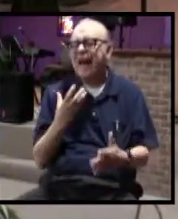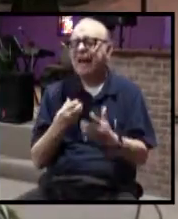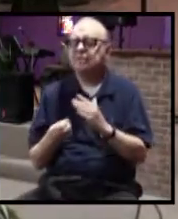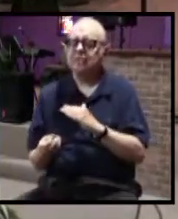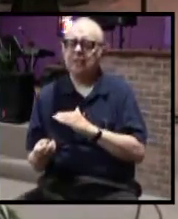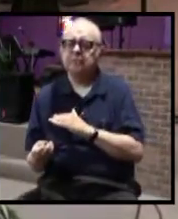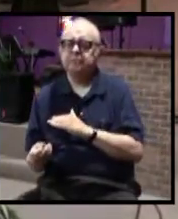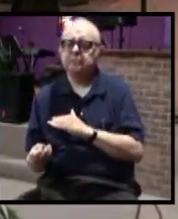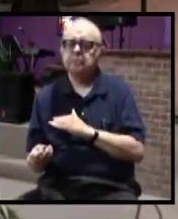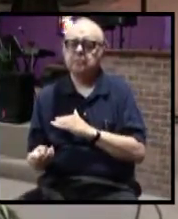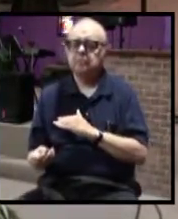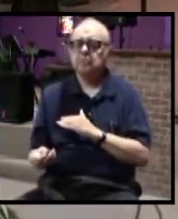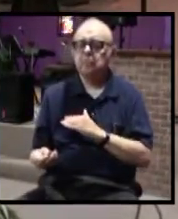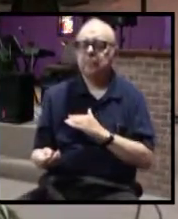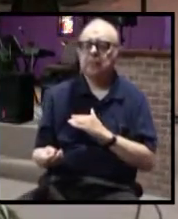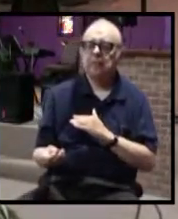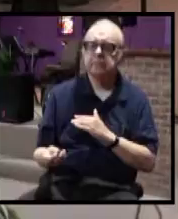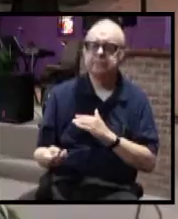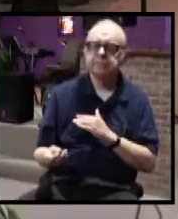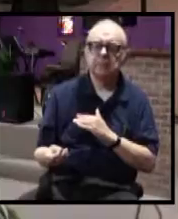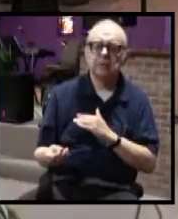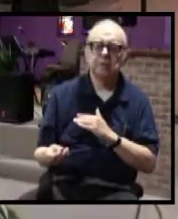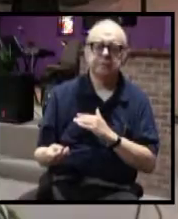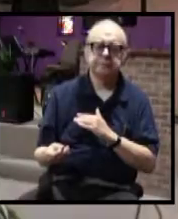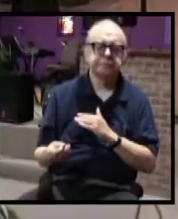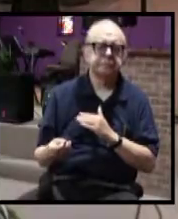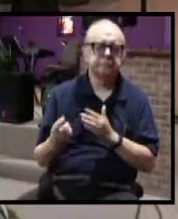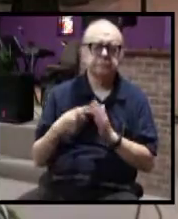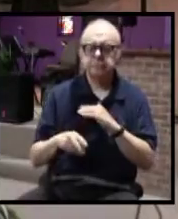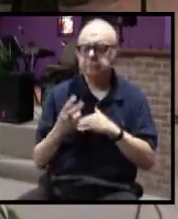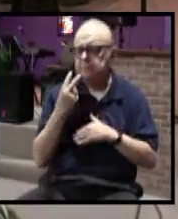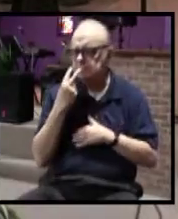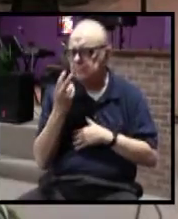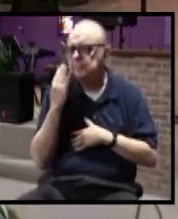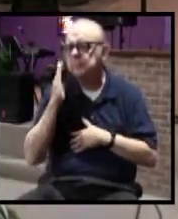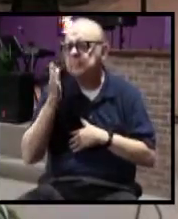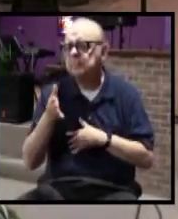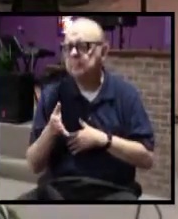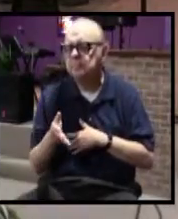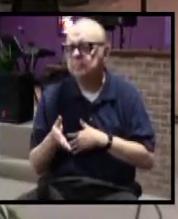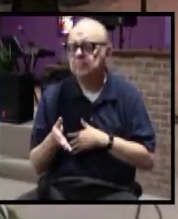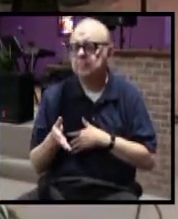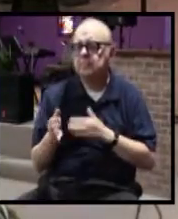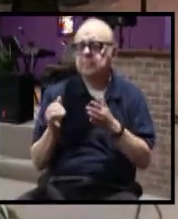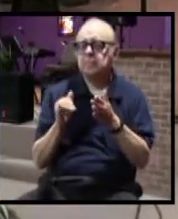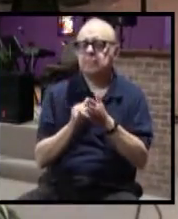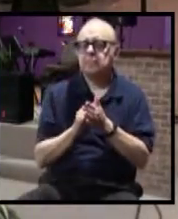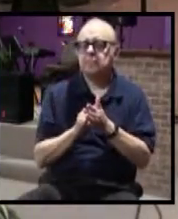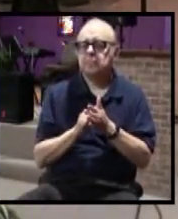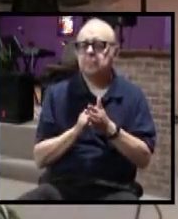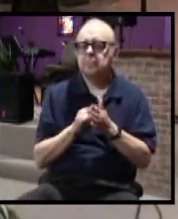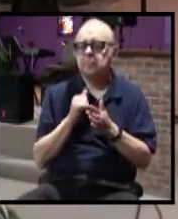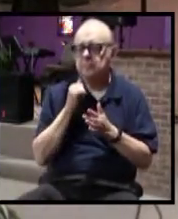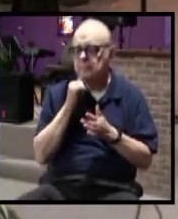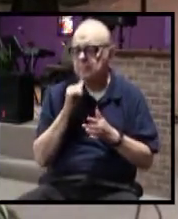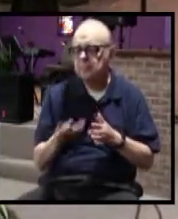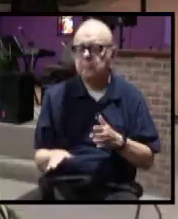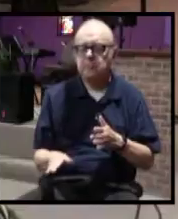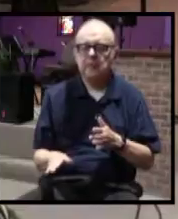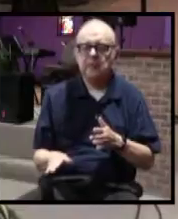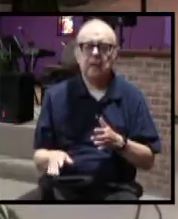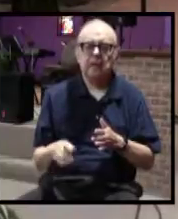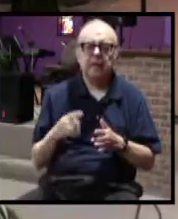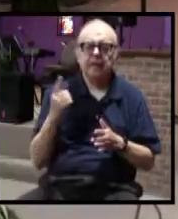She was outside. And what you'll, what you'll see is that